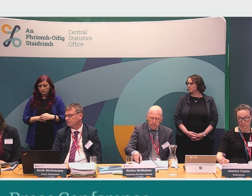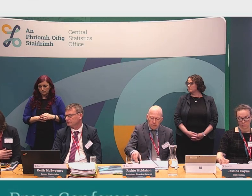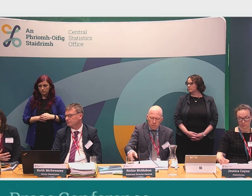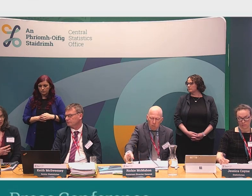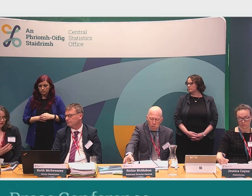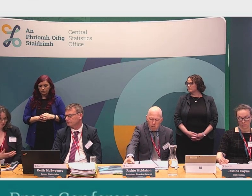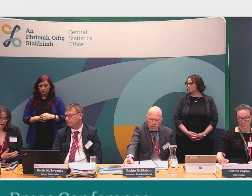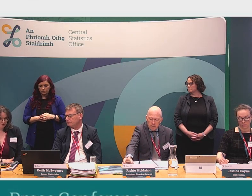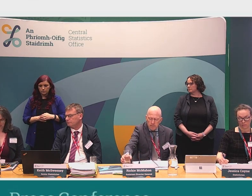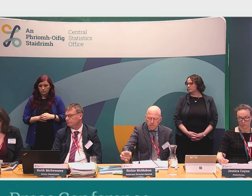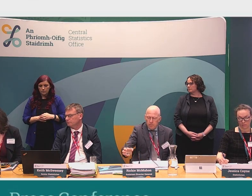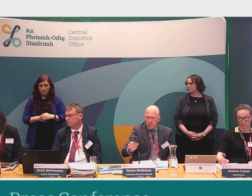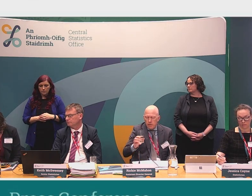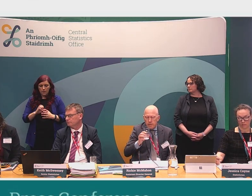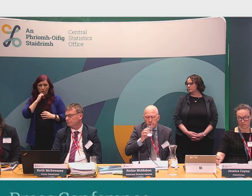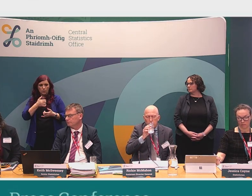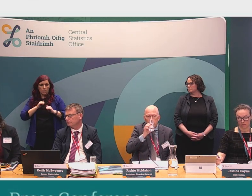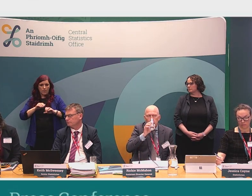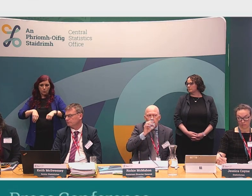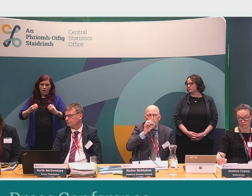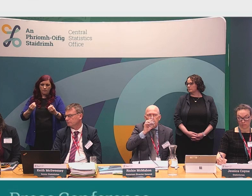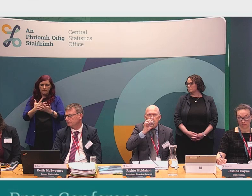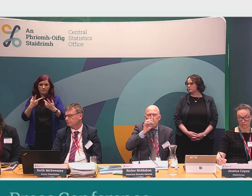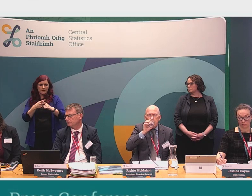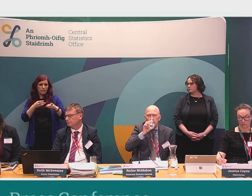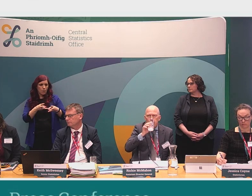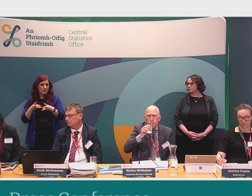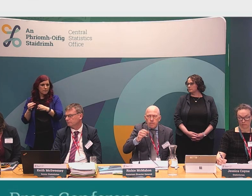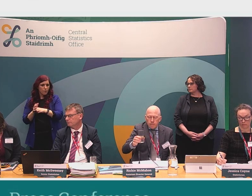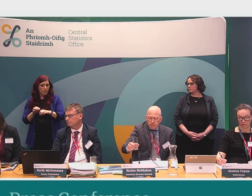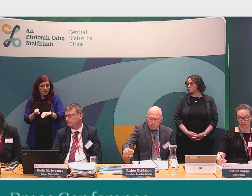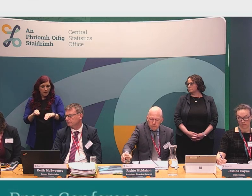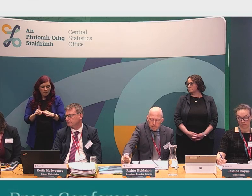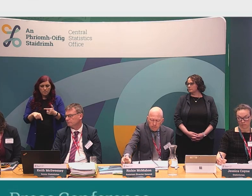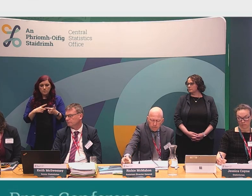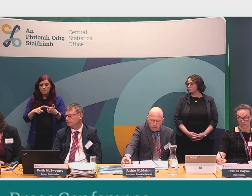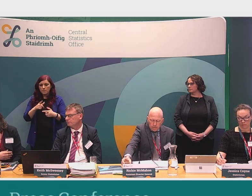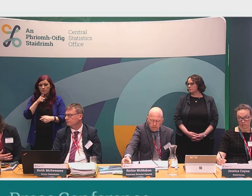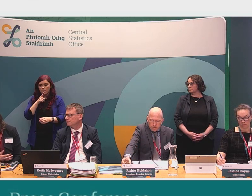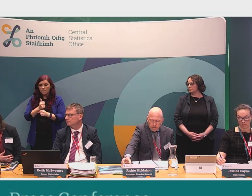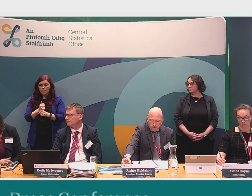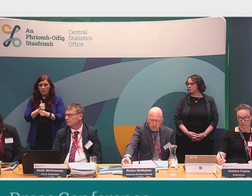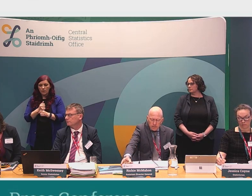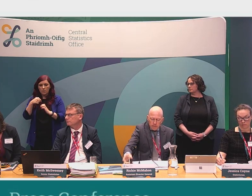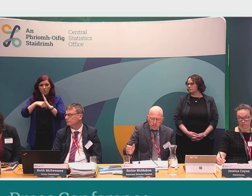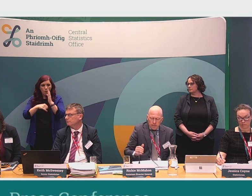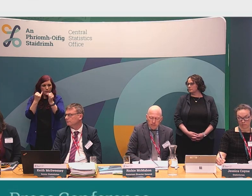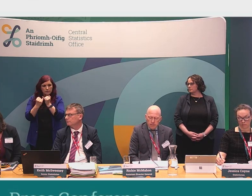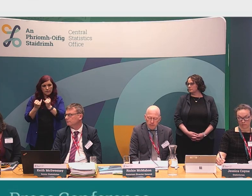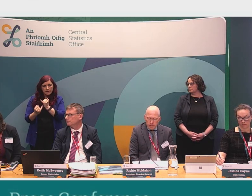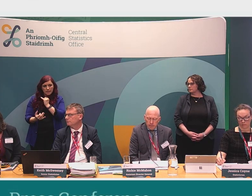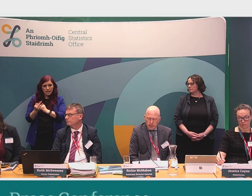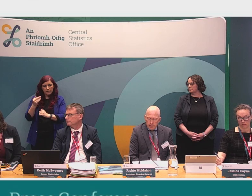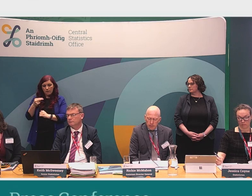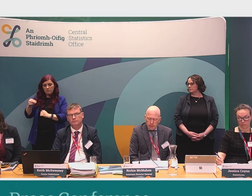weight and calibrate back up to the population. So we're confident on that. In terms of, the kind of more detailed information on